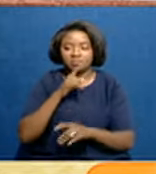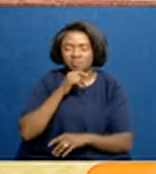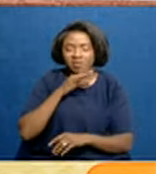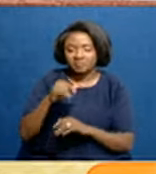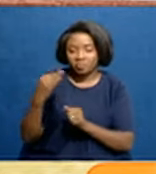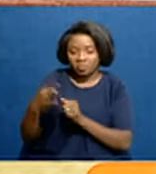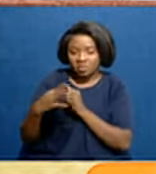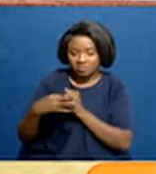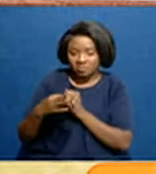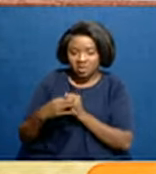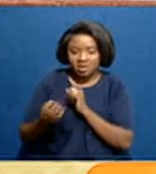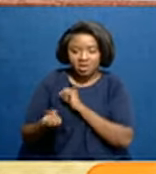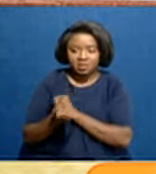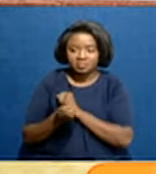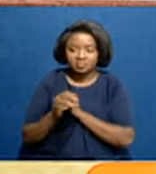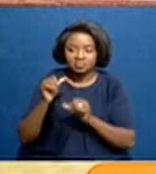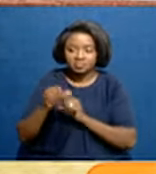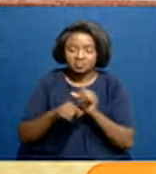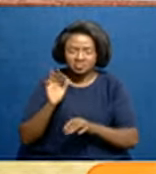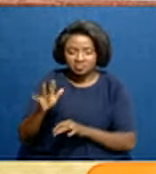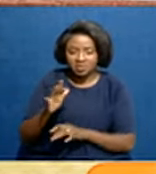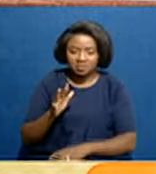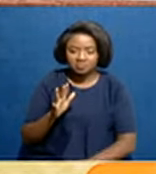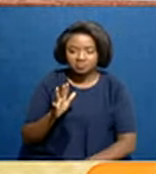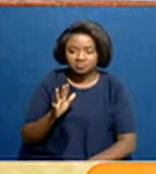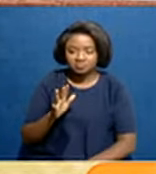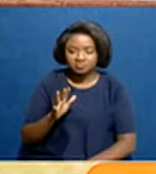Kibra talks about his 10-year-old